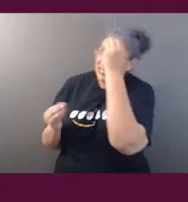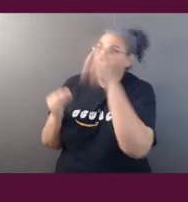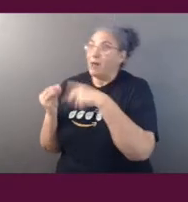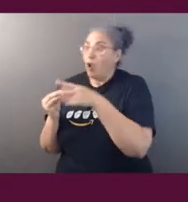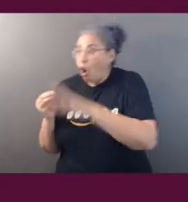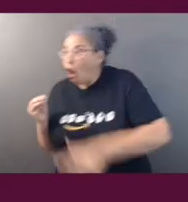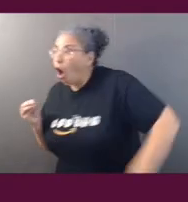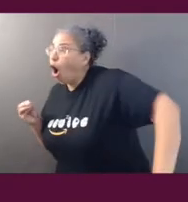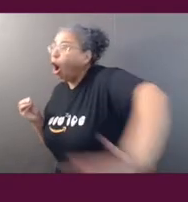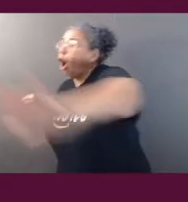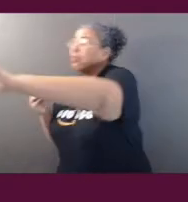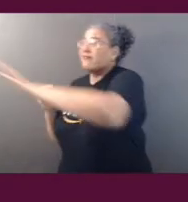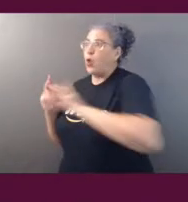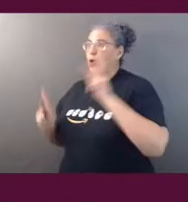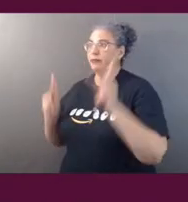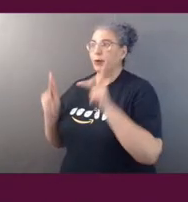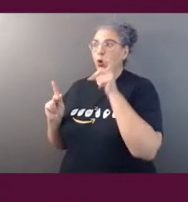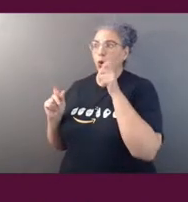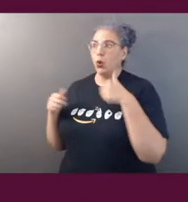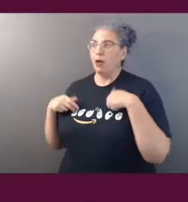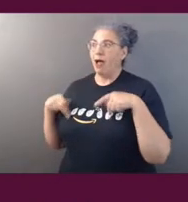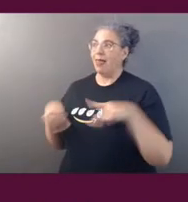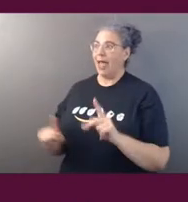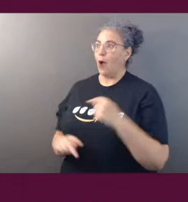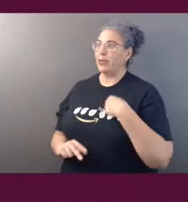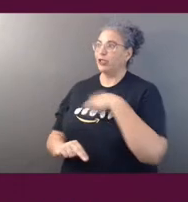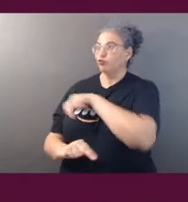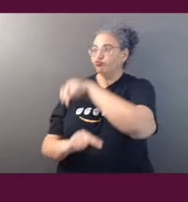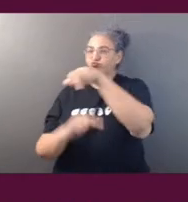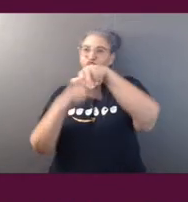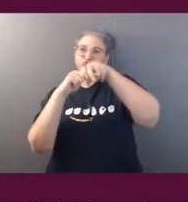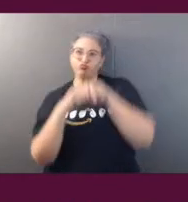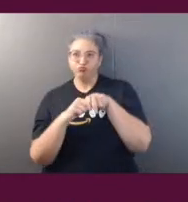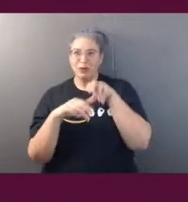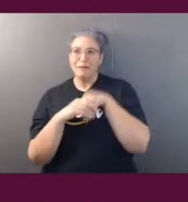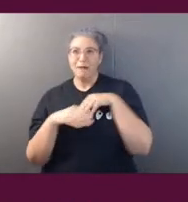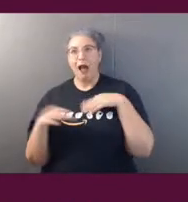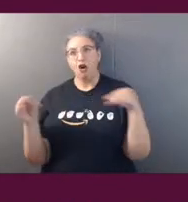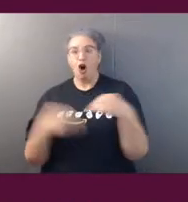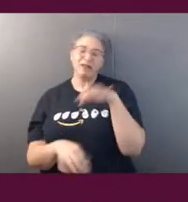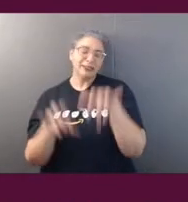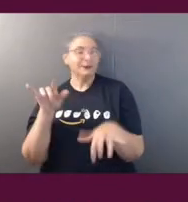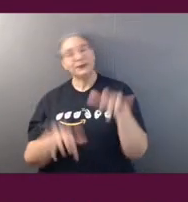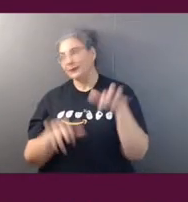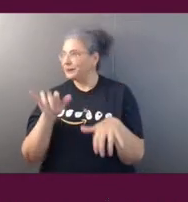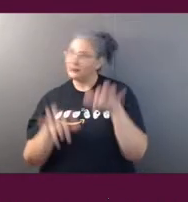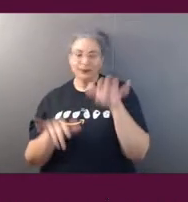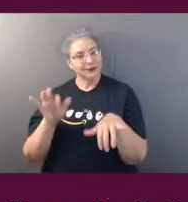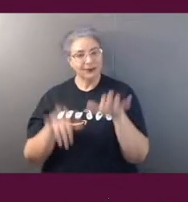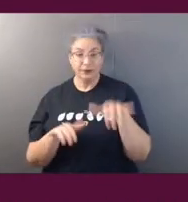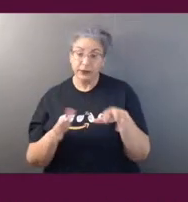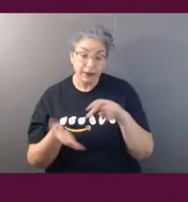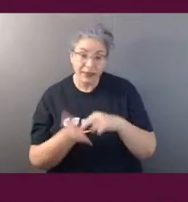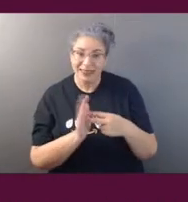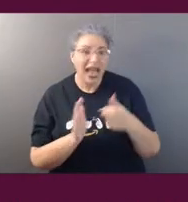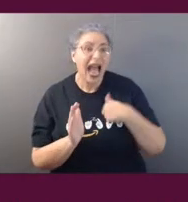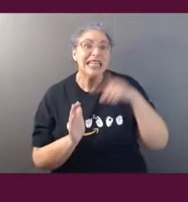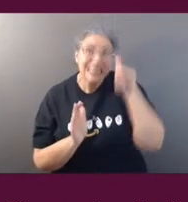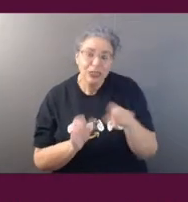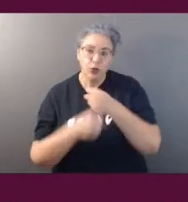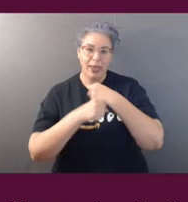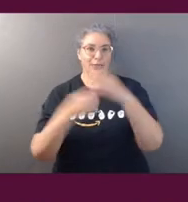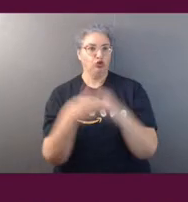thinking about all of those people who allow me to sit in my comfy office and write things, and how I need to make